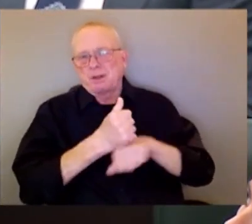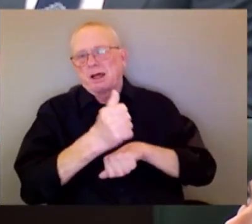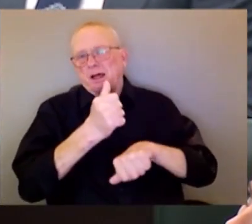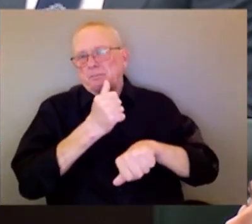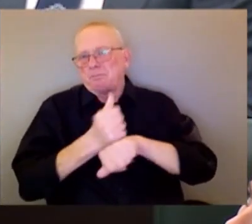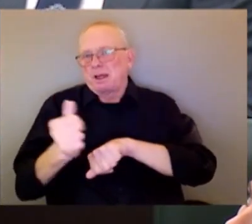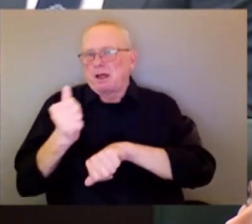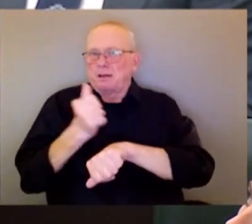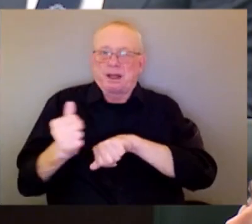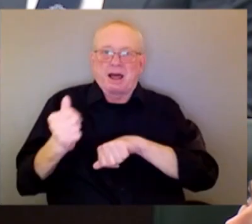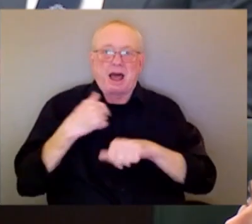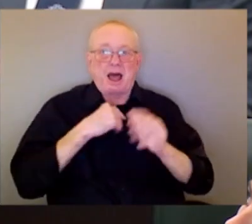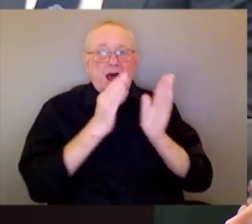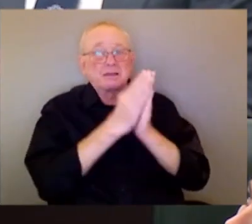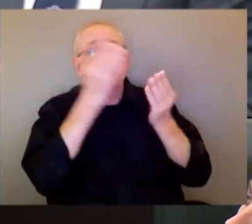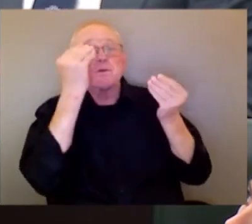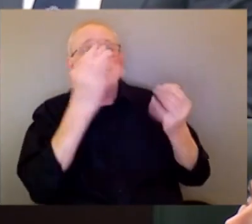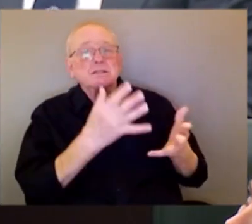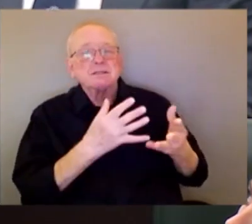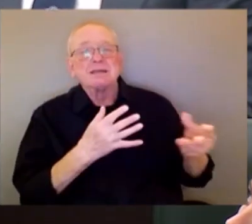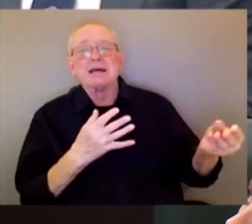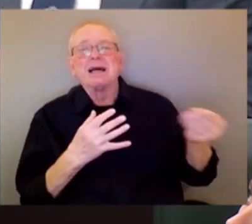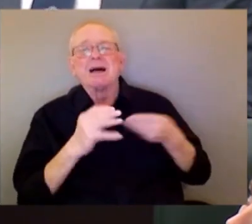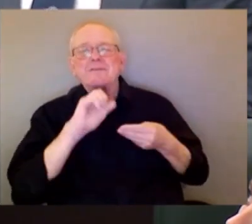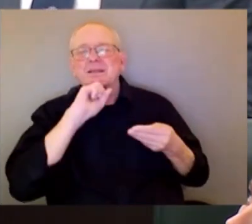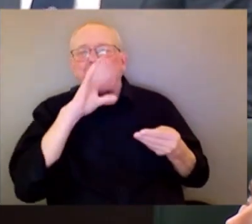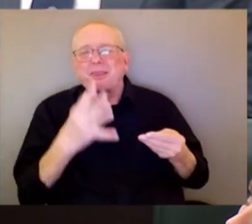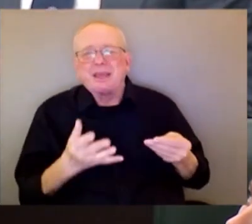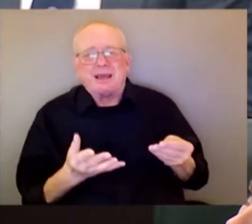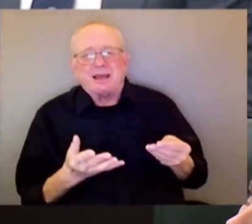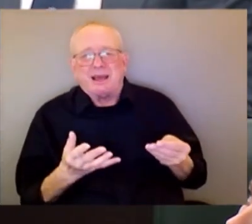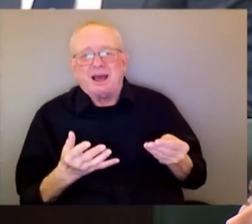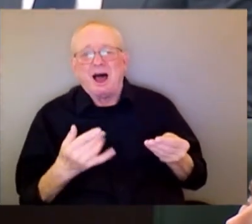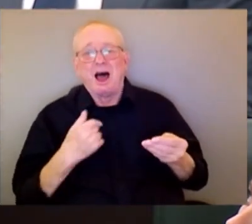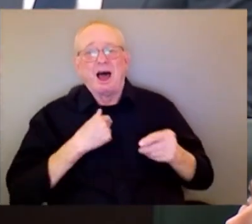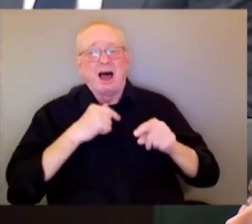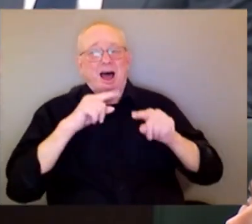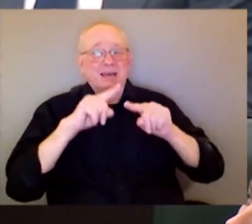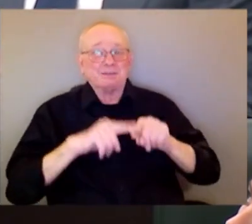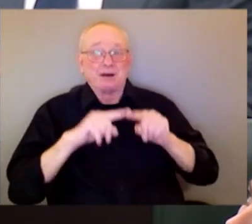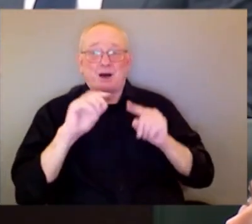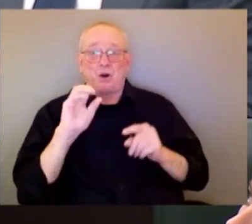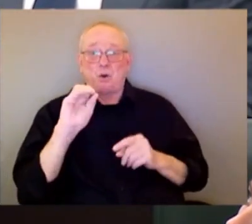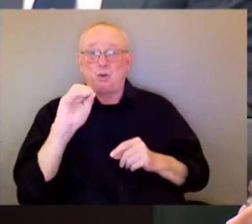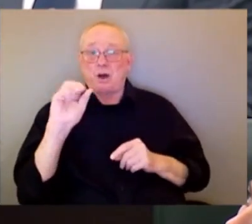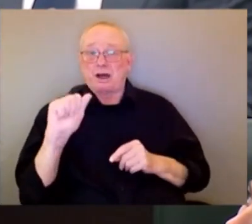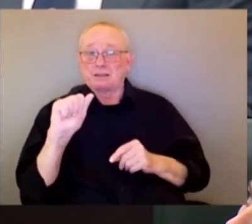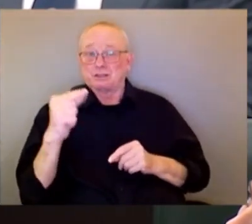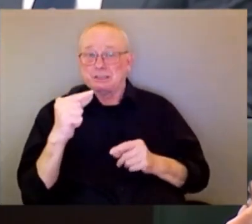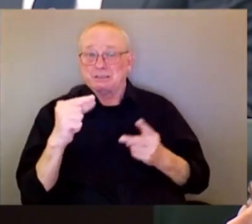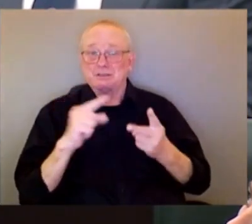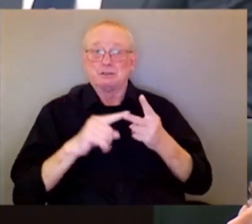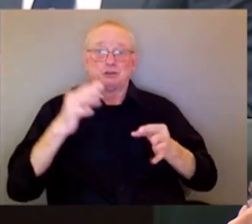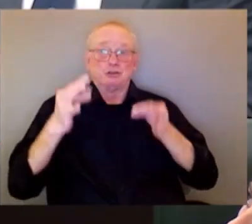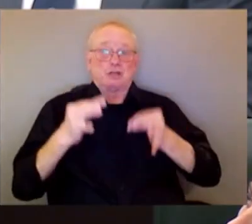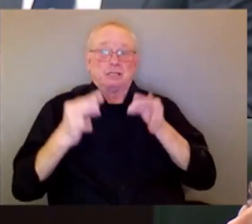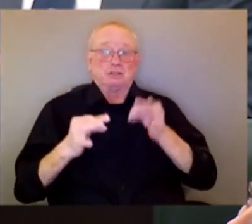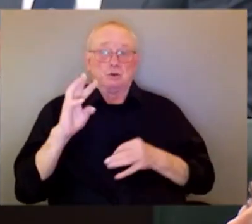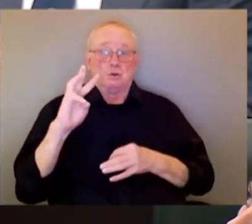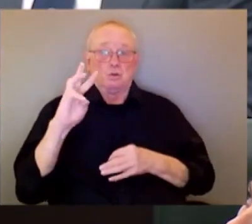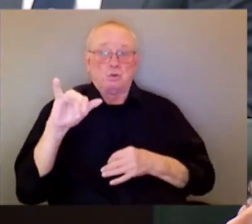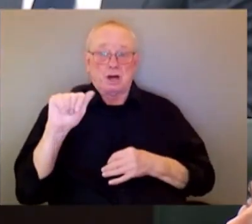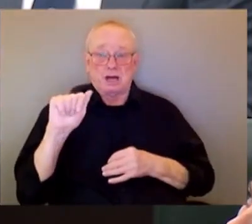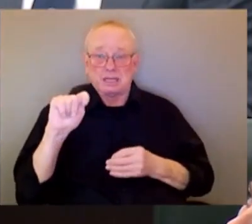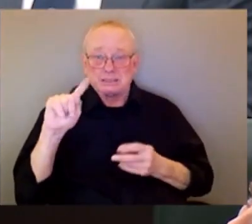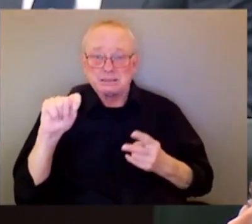none. I rely on the investigation, the OAG and Judge Wyatt. I complied with anything I could. I asked my Deputy Minister to make sure we follow